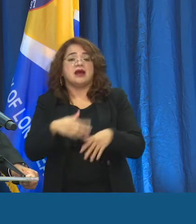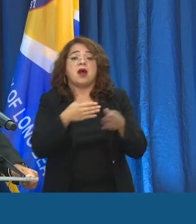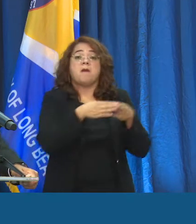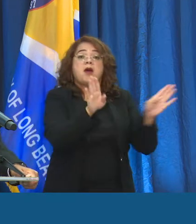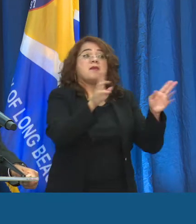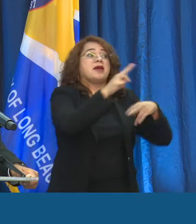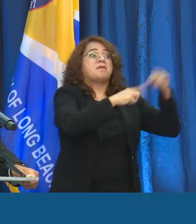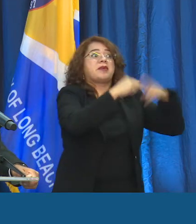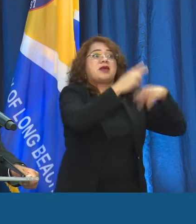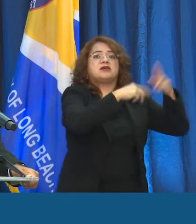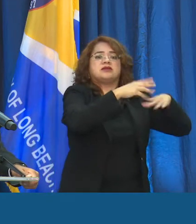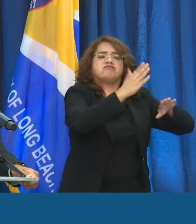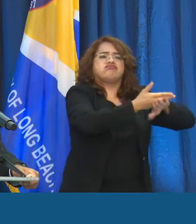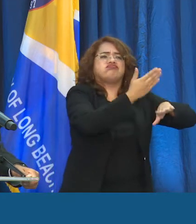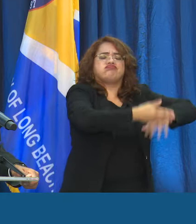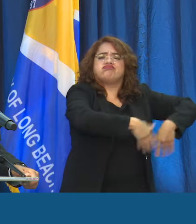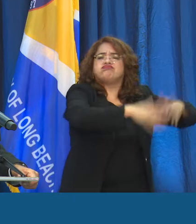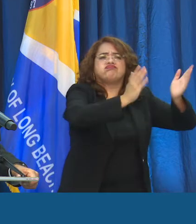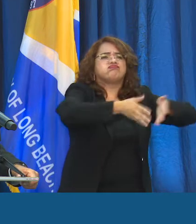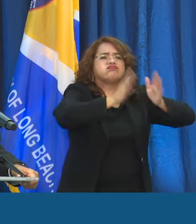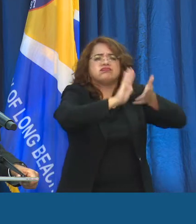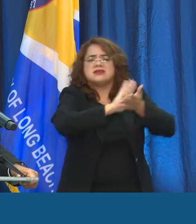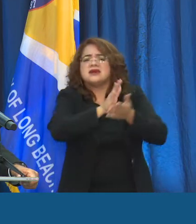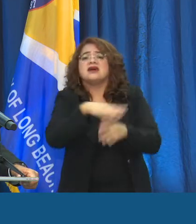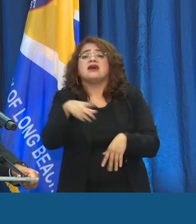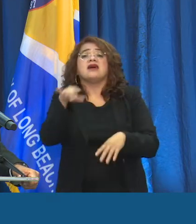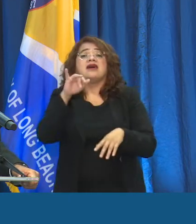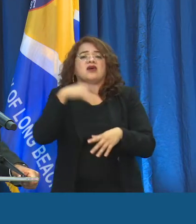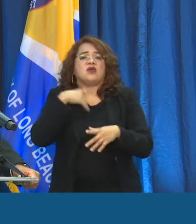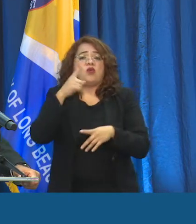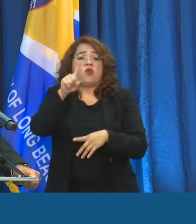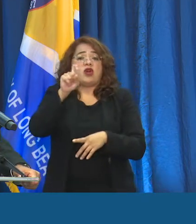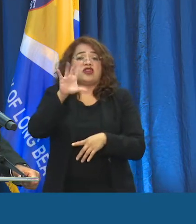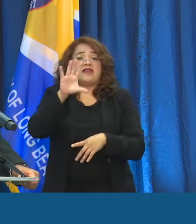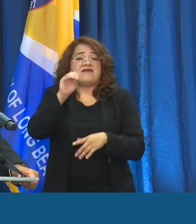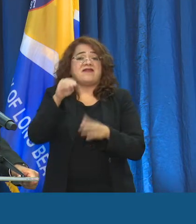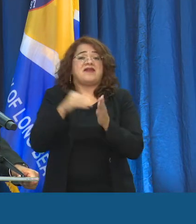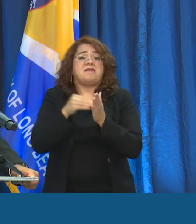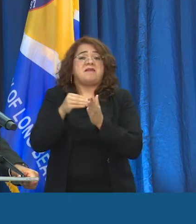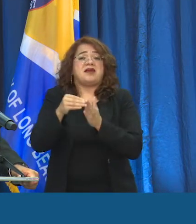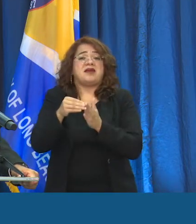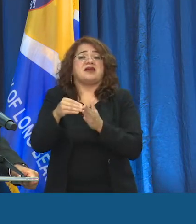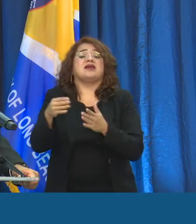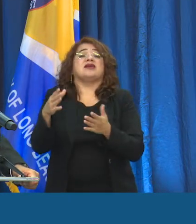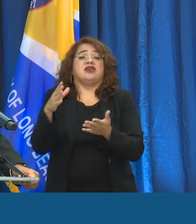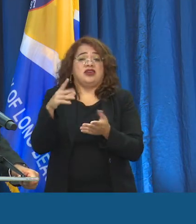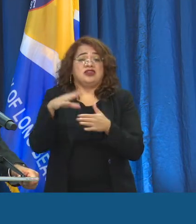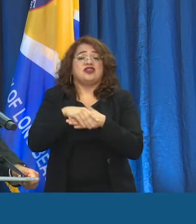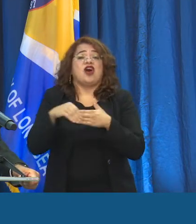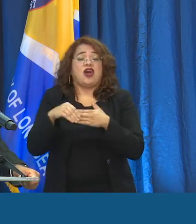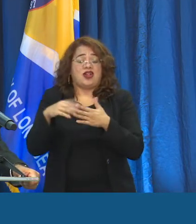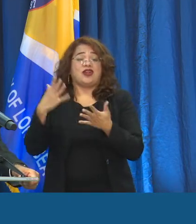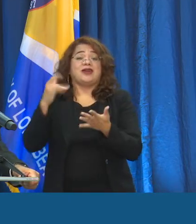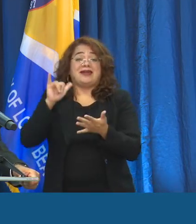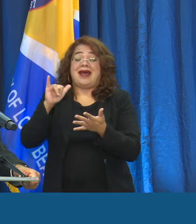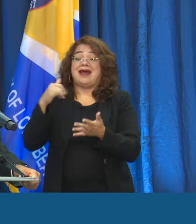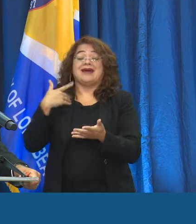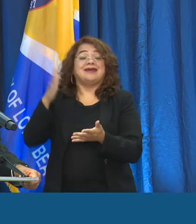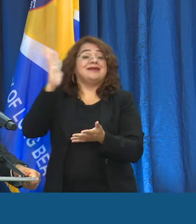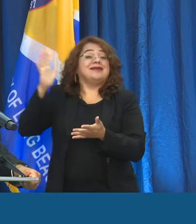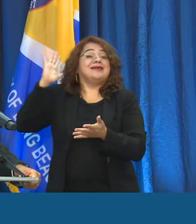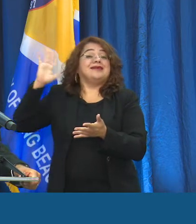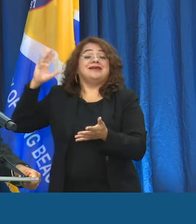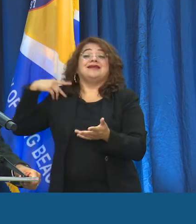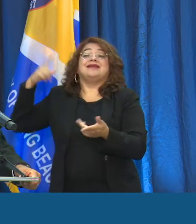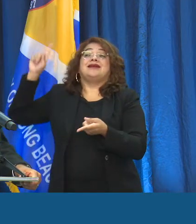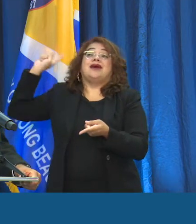We created a $150 million infrastructure plan that will soon be ending. And so I'm asking the City Council to begin